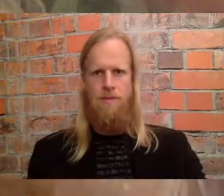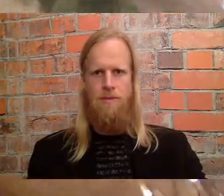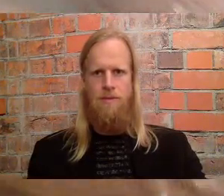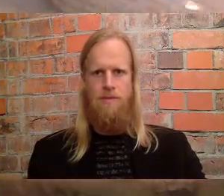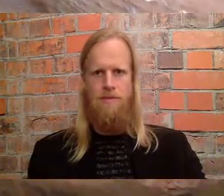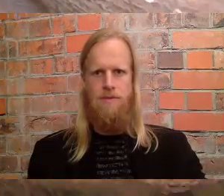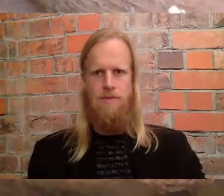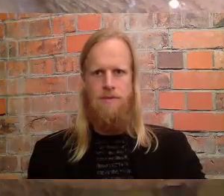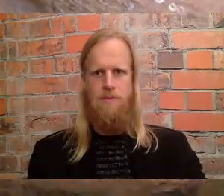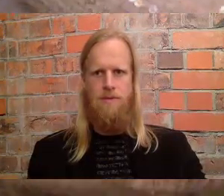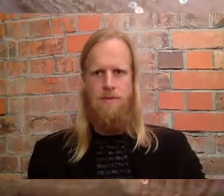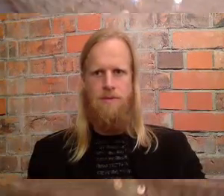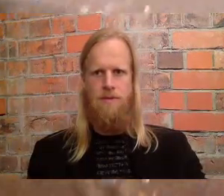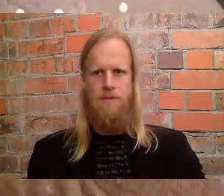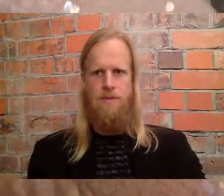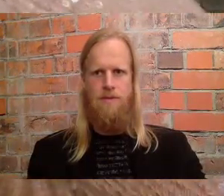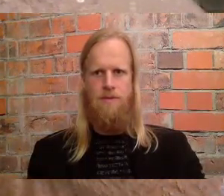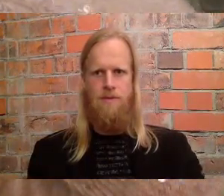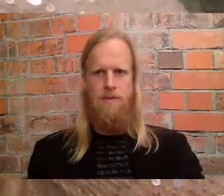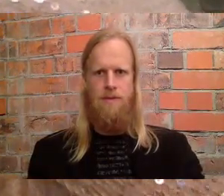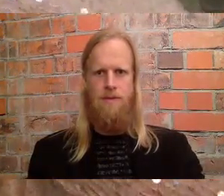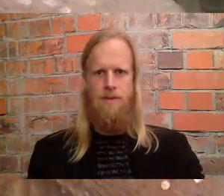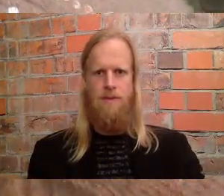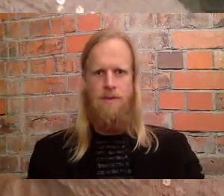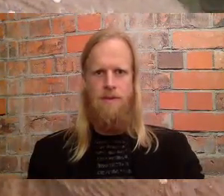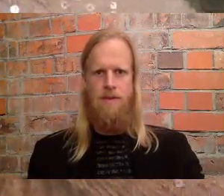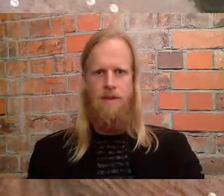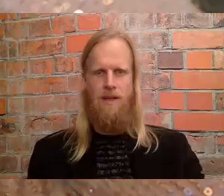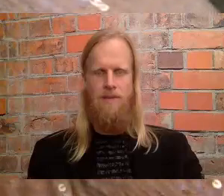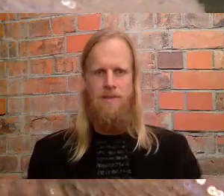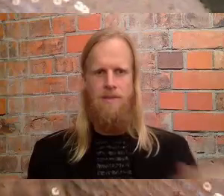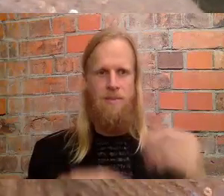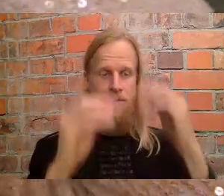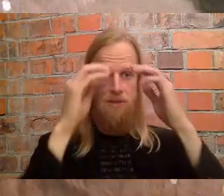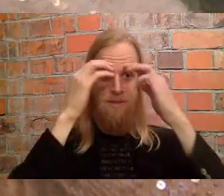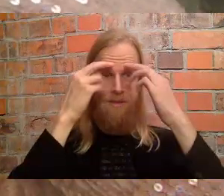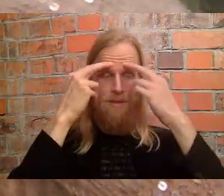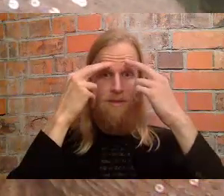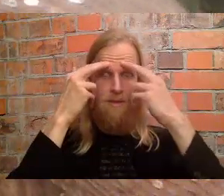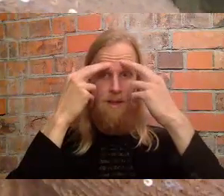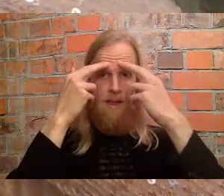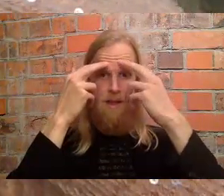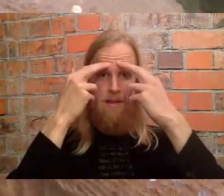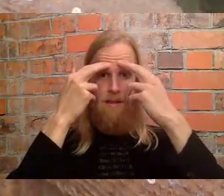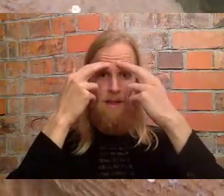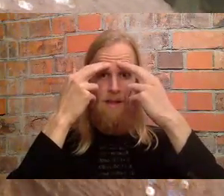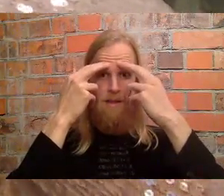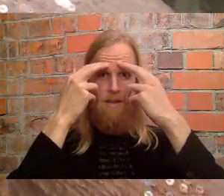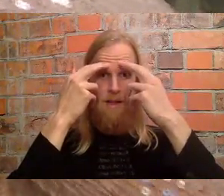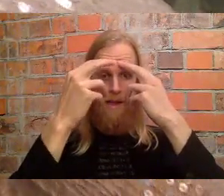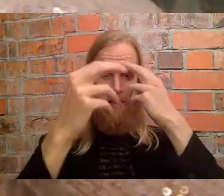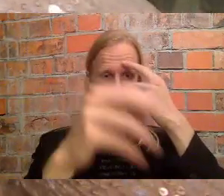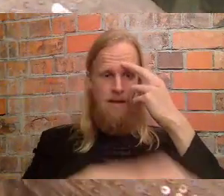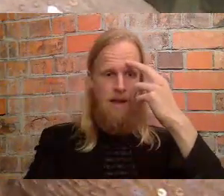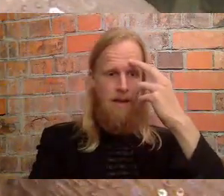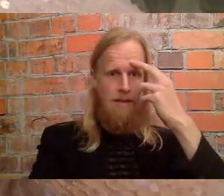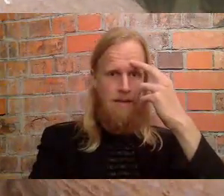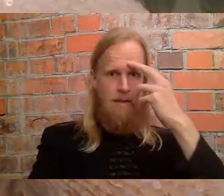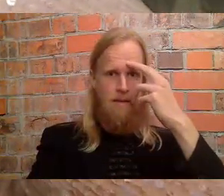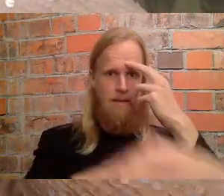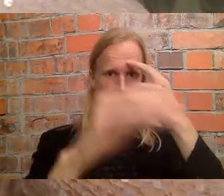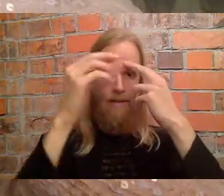Tapping the eyebrows, I give myself permission to feel, have, and